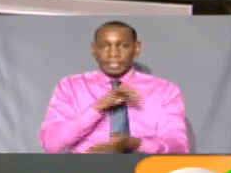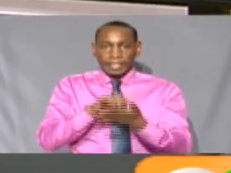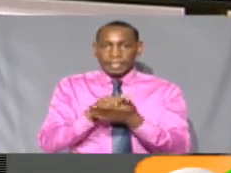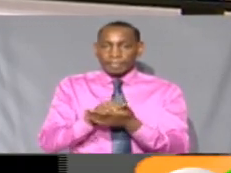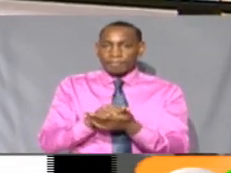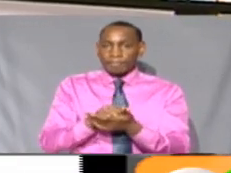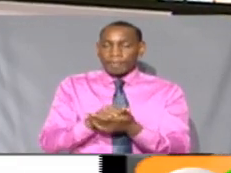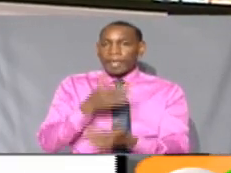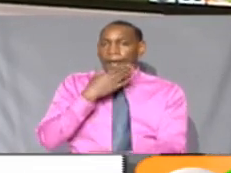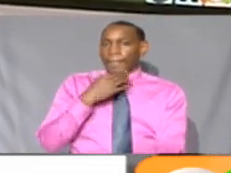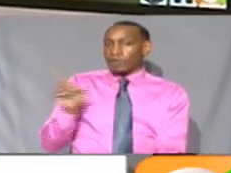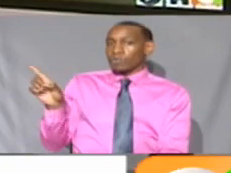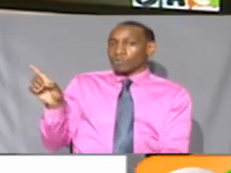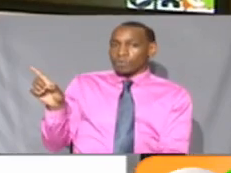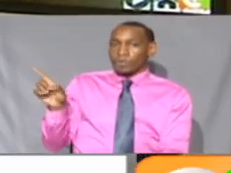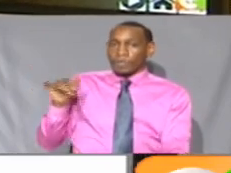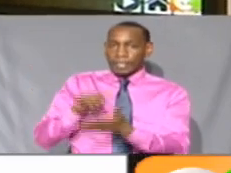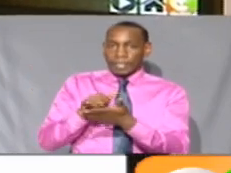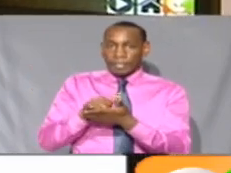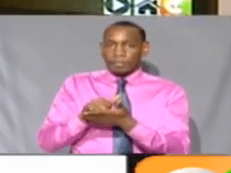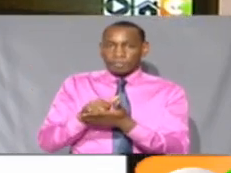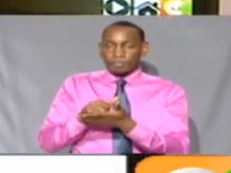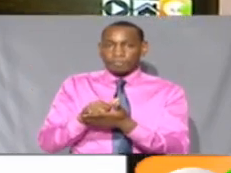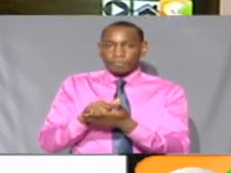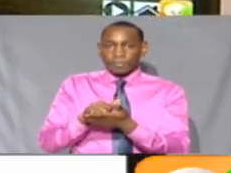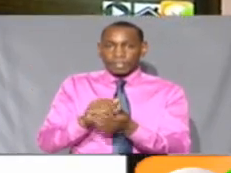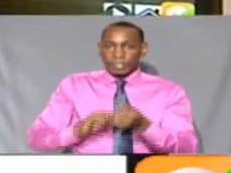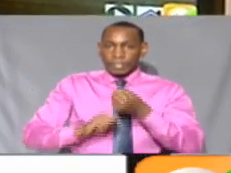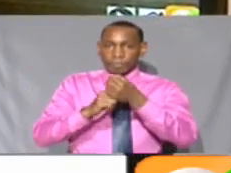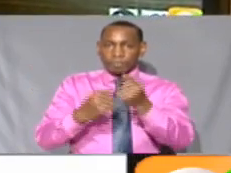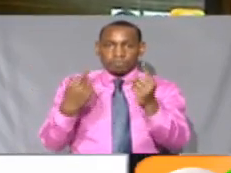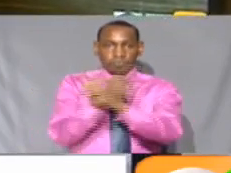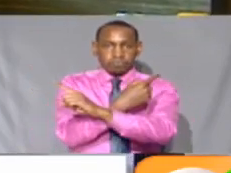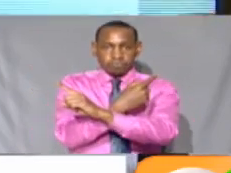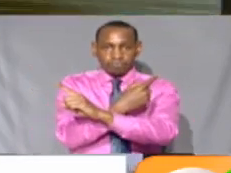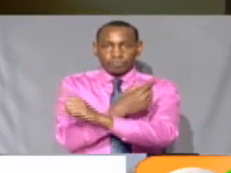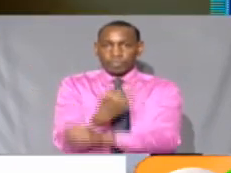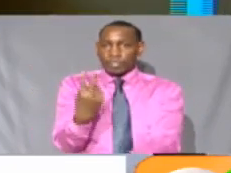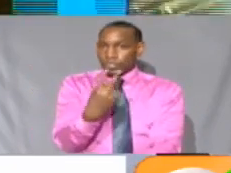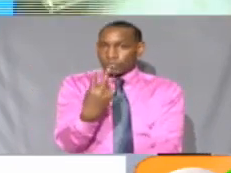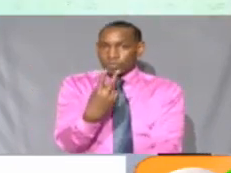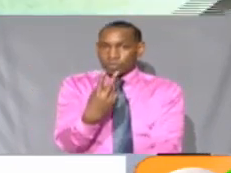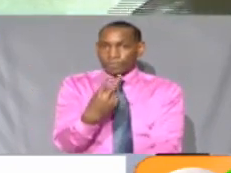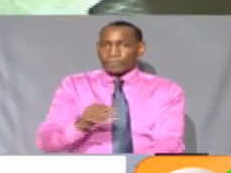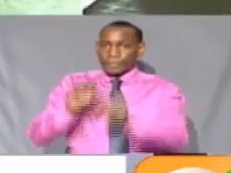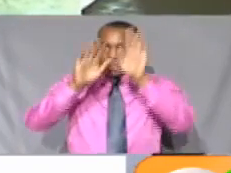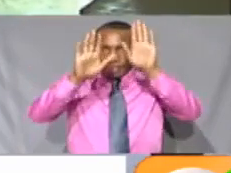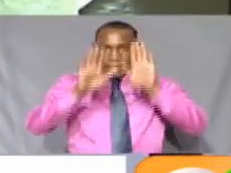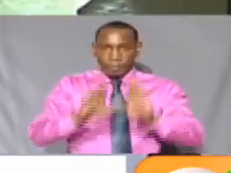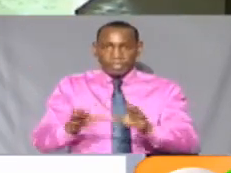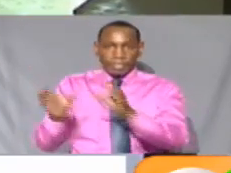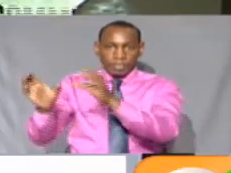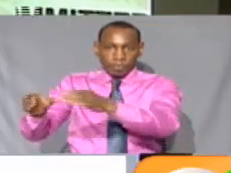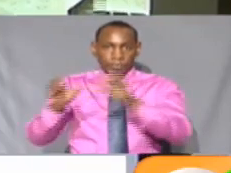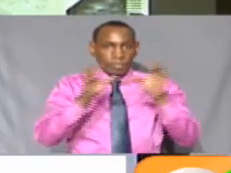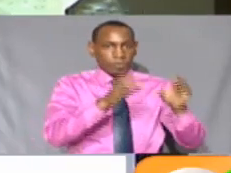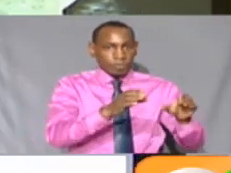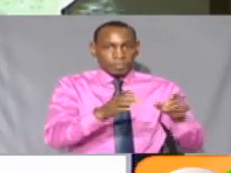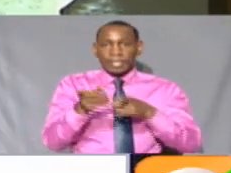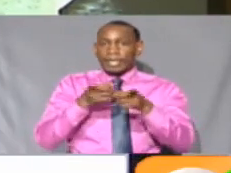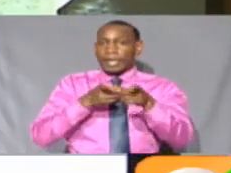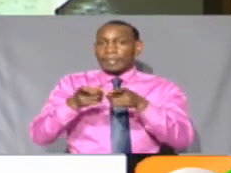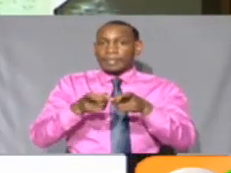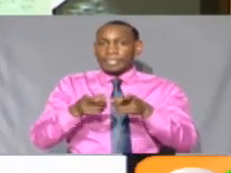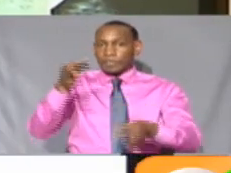is the man that has supposedly elicited the rift between these two very important organizations in the administration